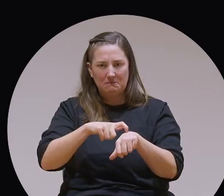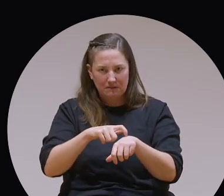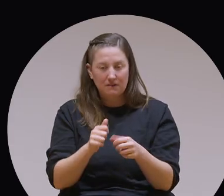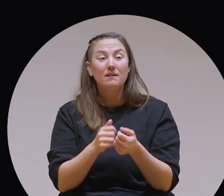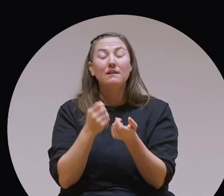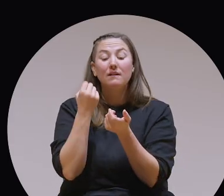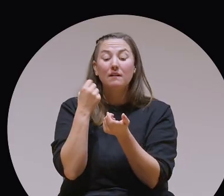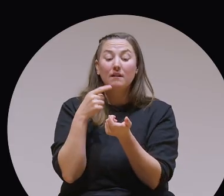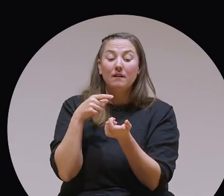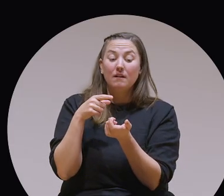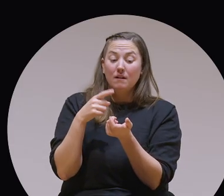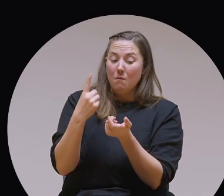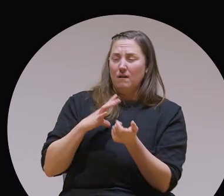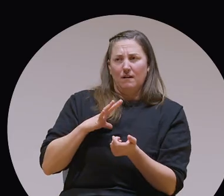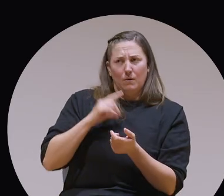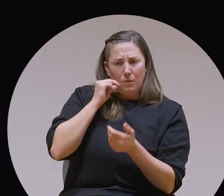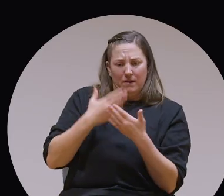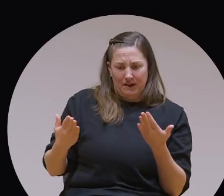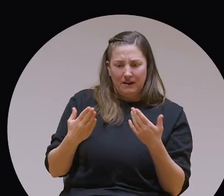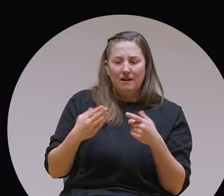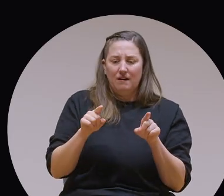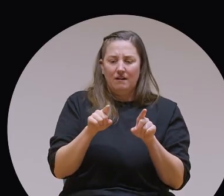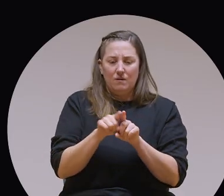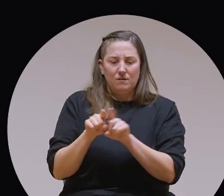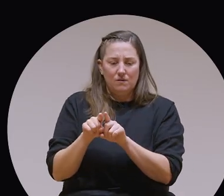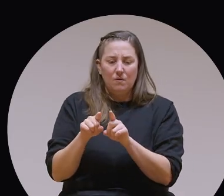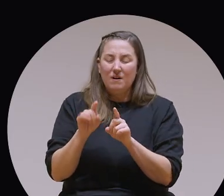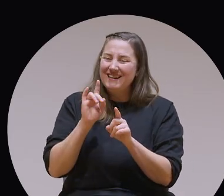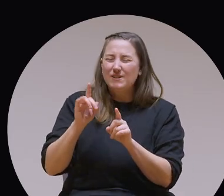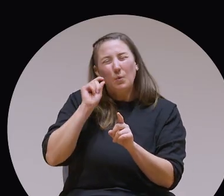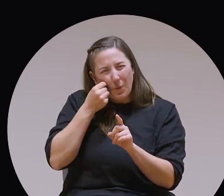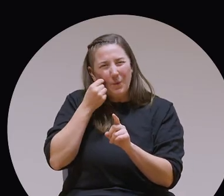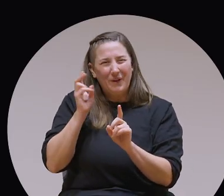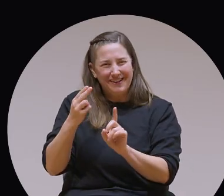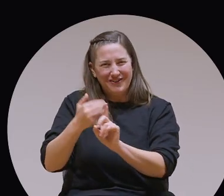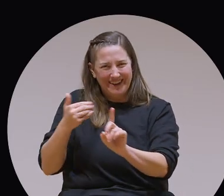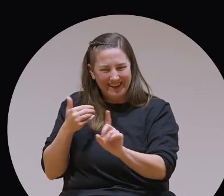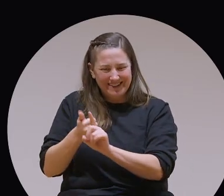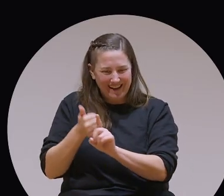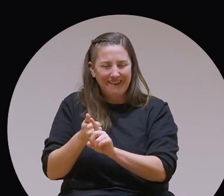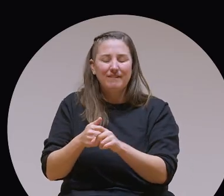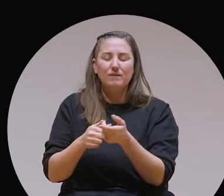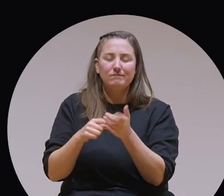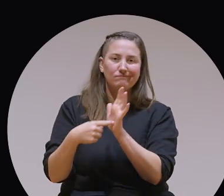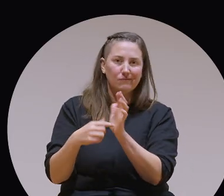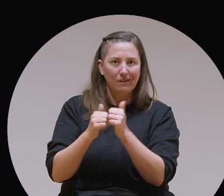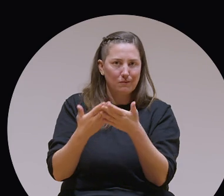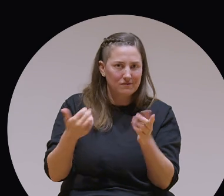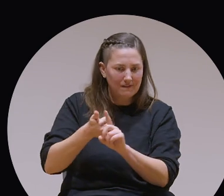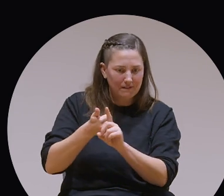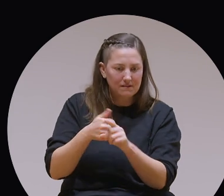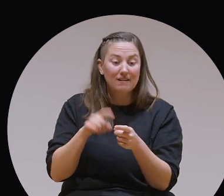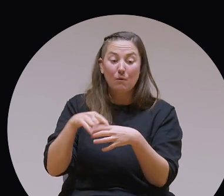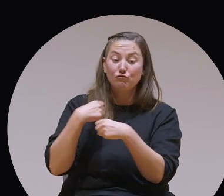And actually, one of the things I love about this is it has a great provenience as well as great provenance, great history as well as a recent ownership history. This would have